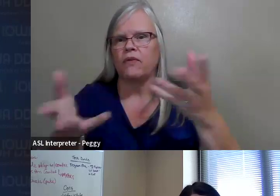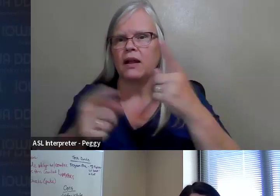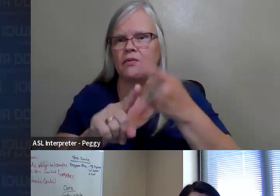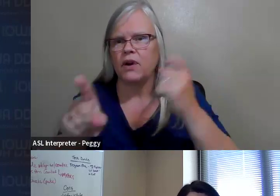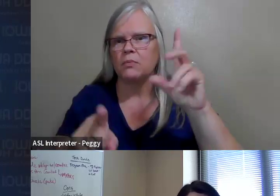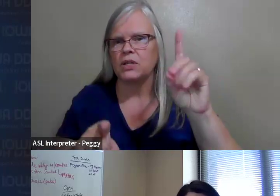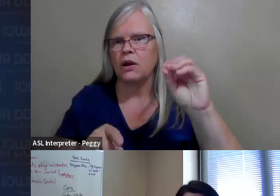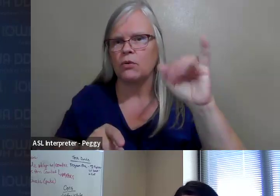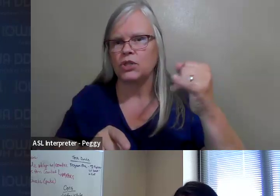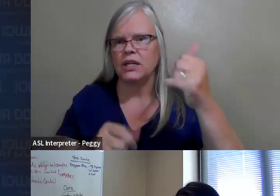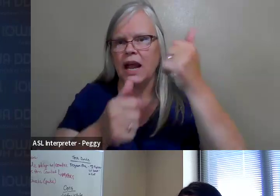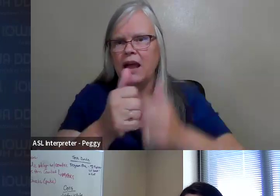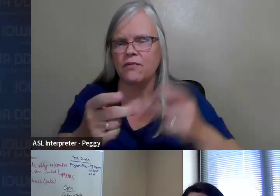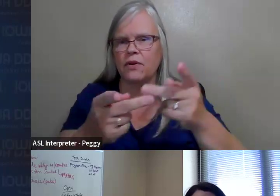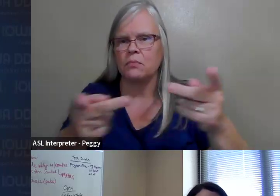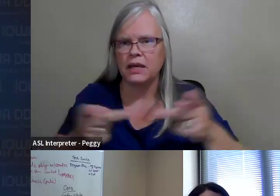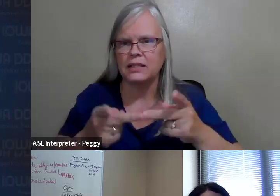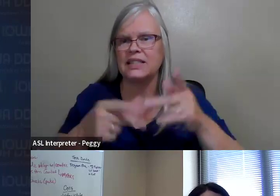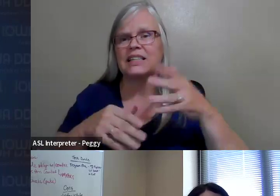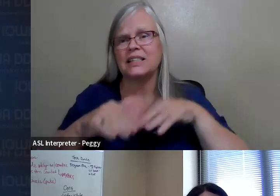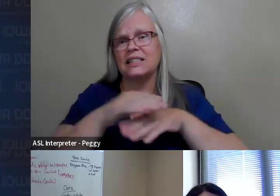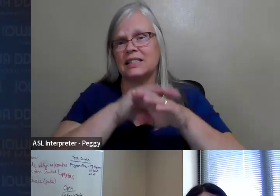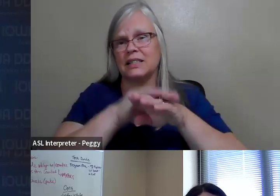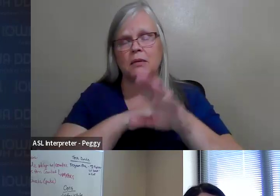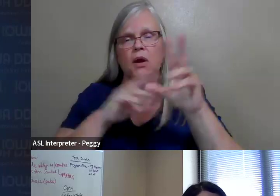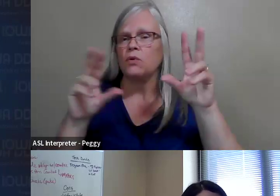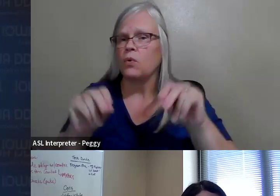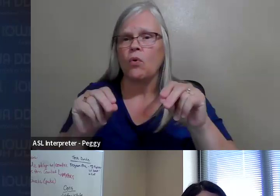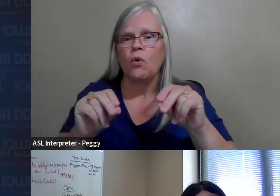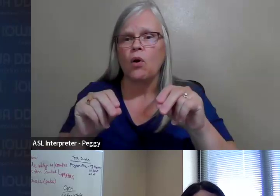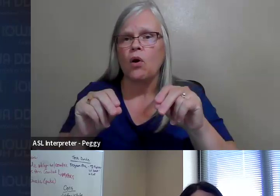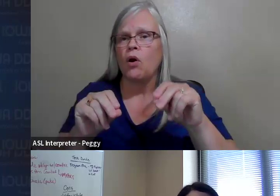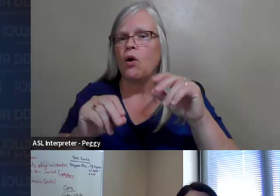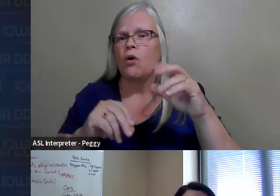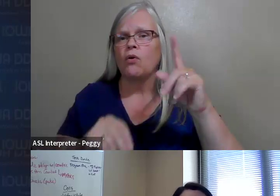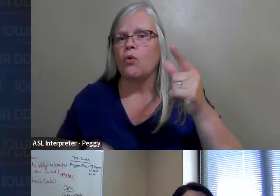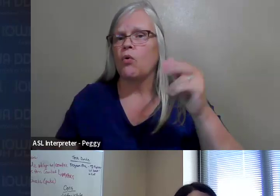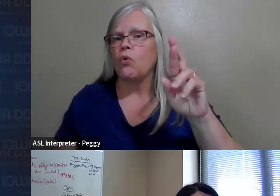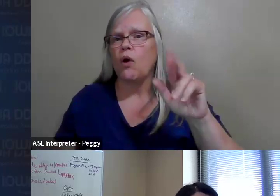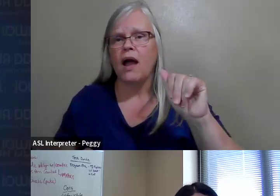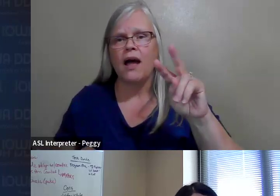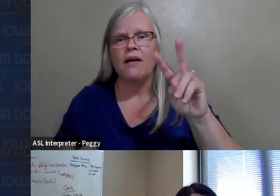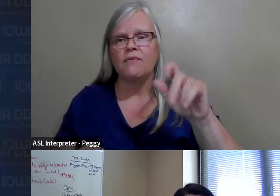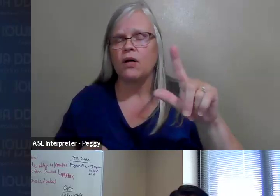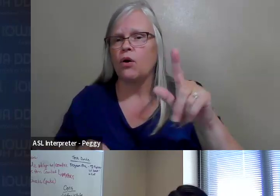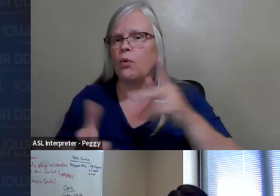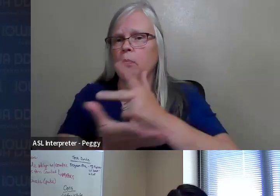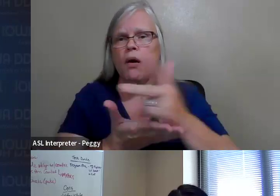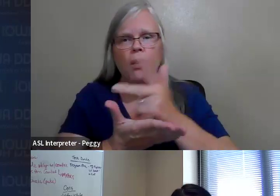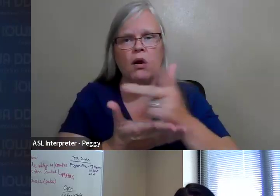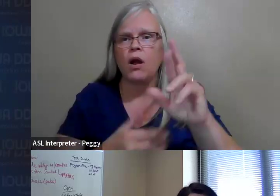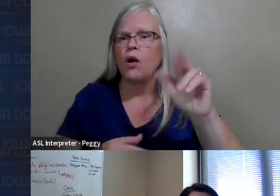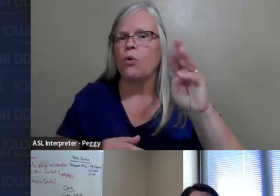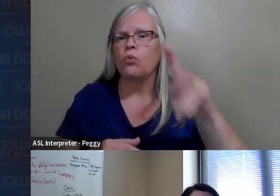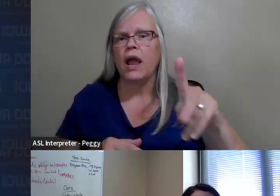is accessible. So, right, no gravel parking lots. Ramps have to be at a